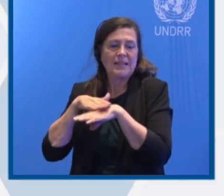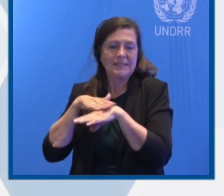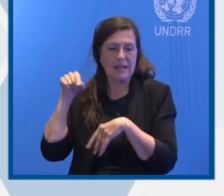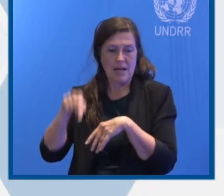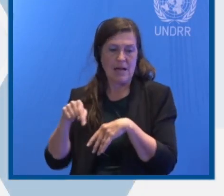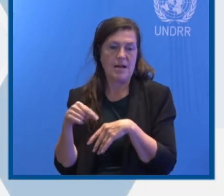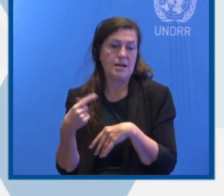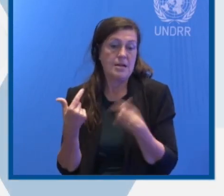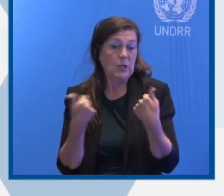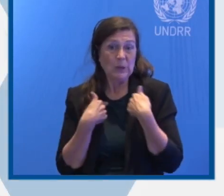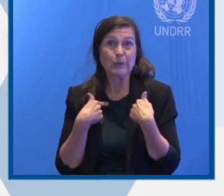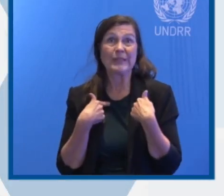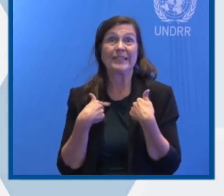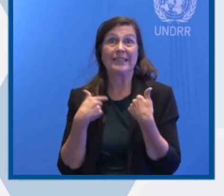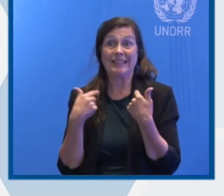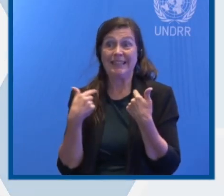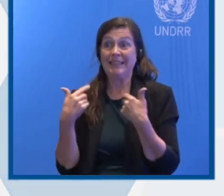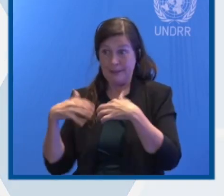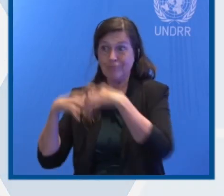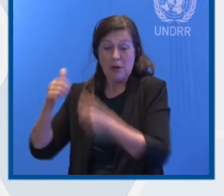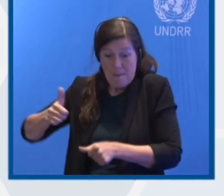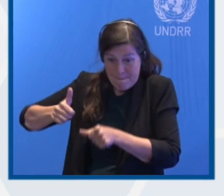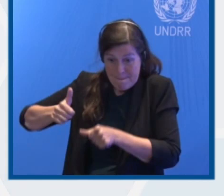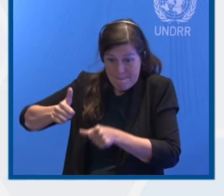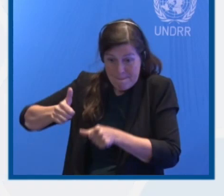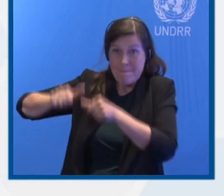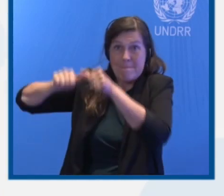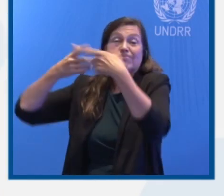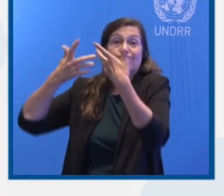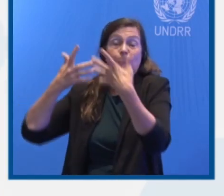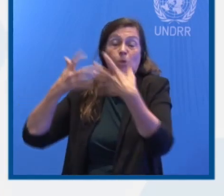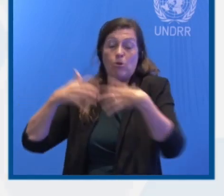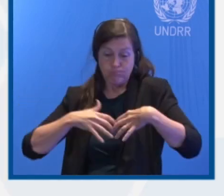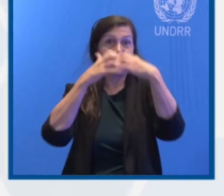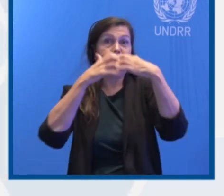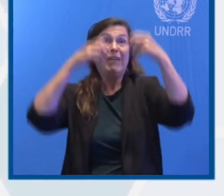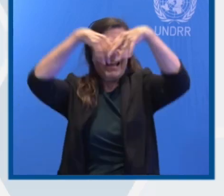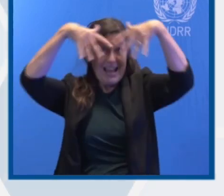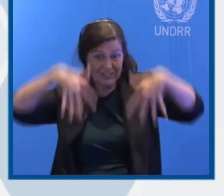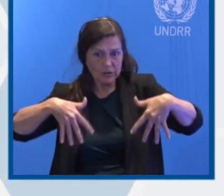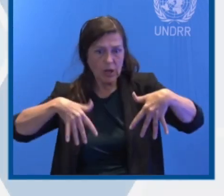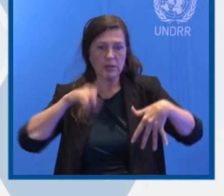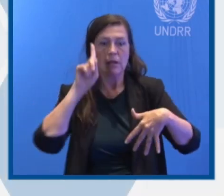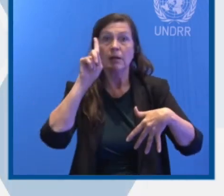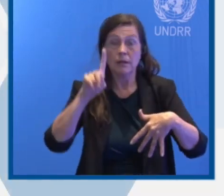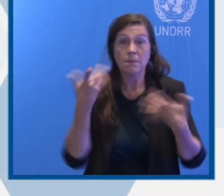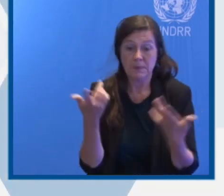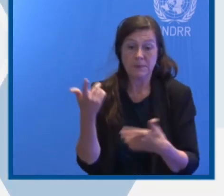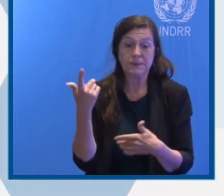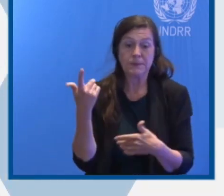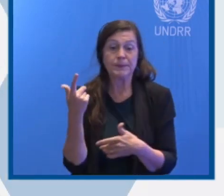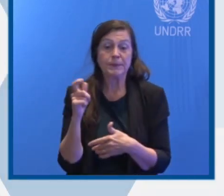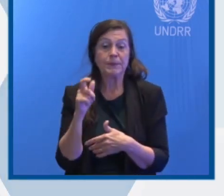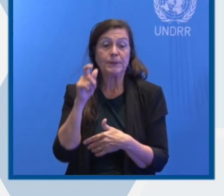the population, but the disaster is there, climate change is there, the lack of money is there,